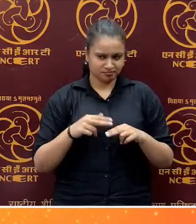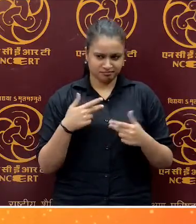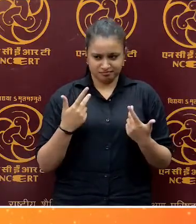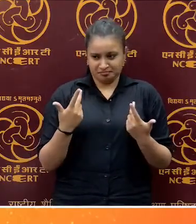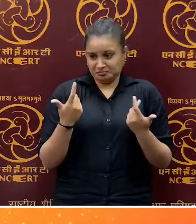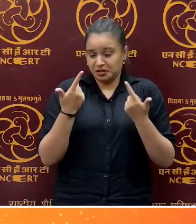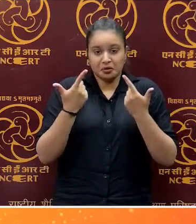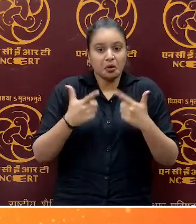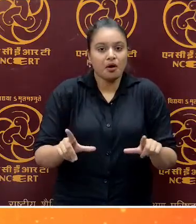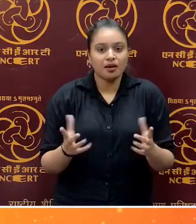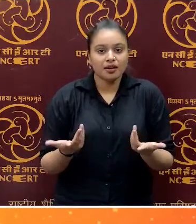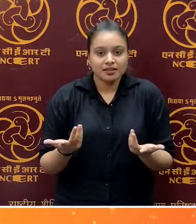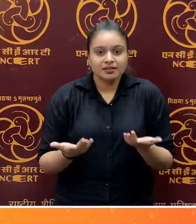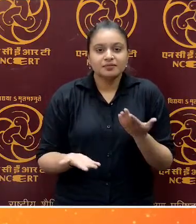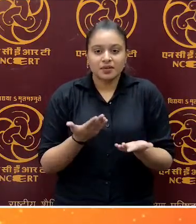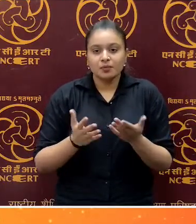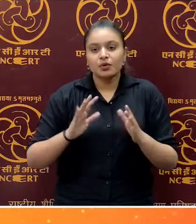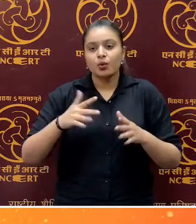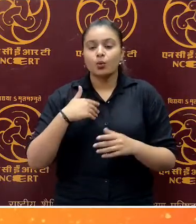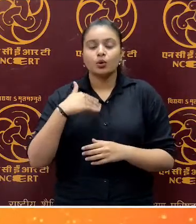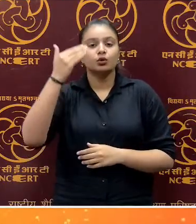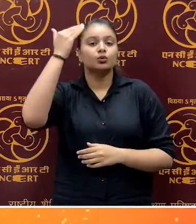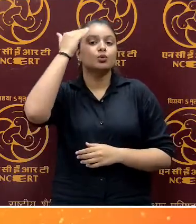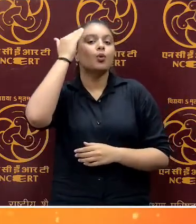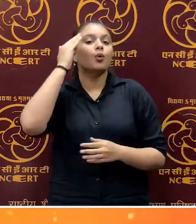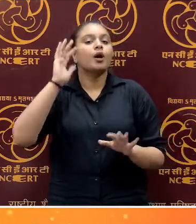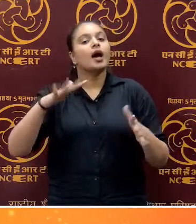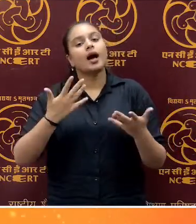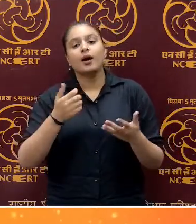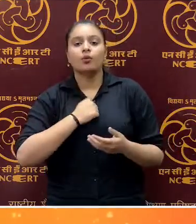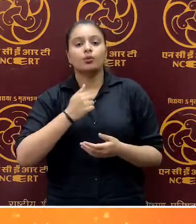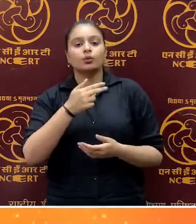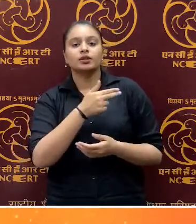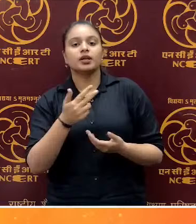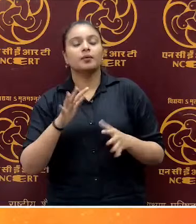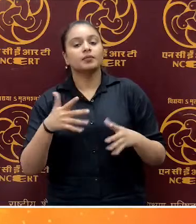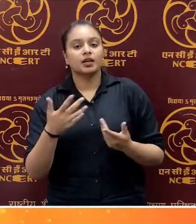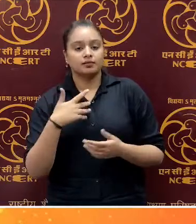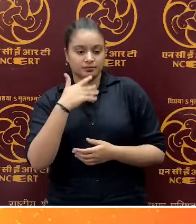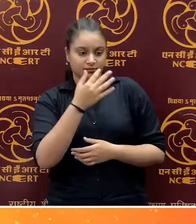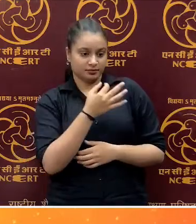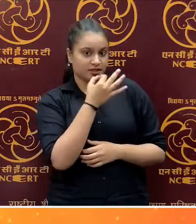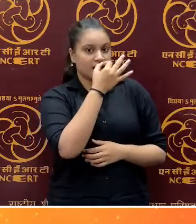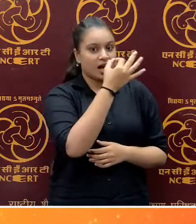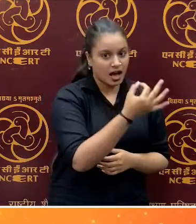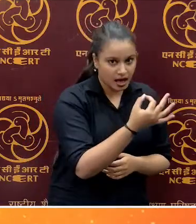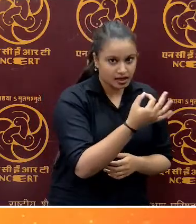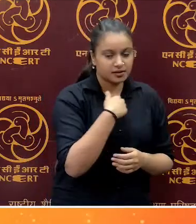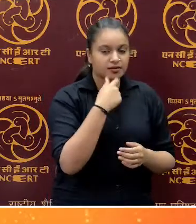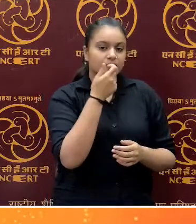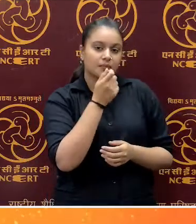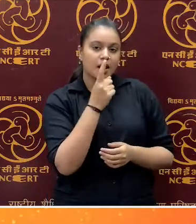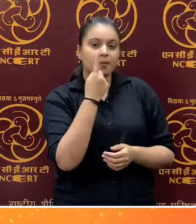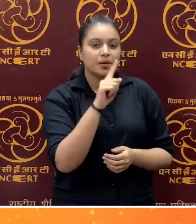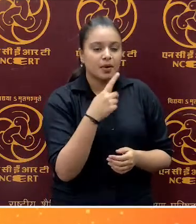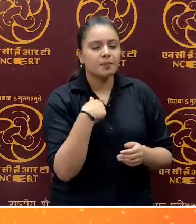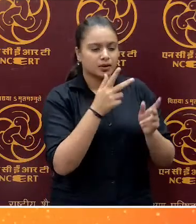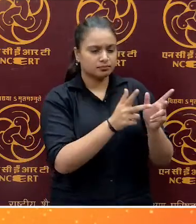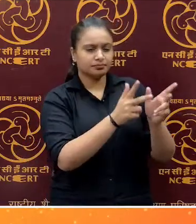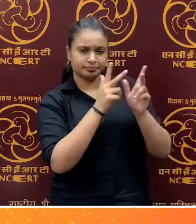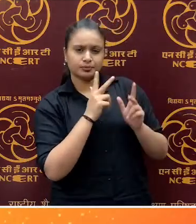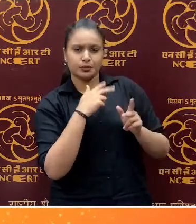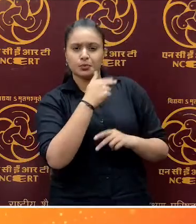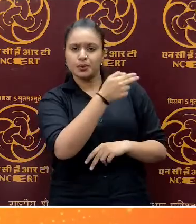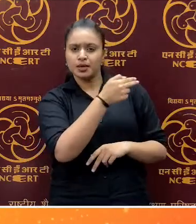lost. Yes. And how will you know your name after that? I will ask my loved ones to call me by my name,